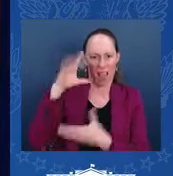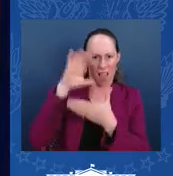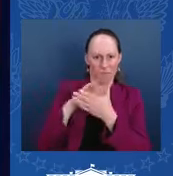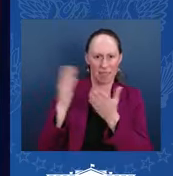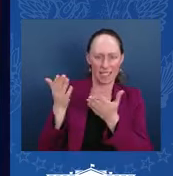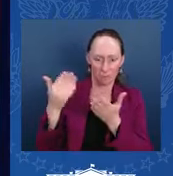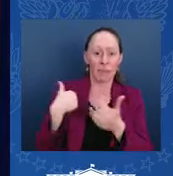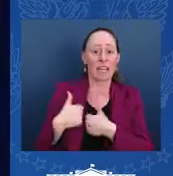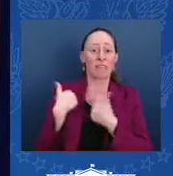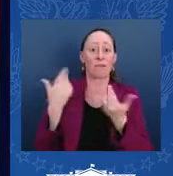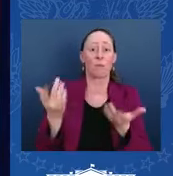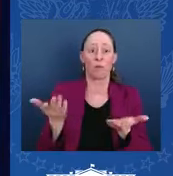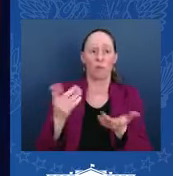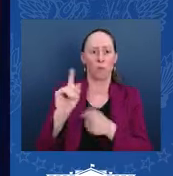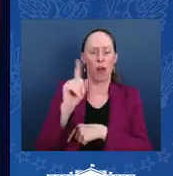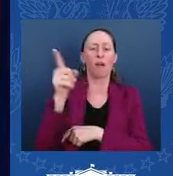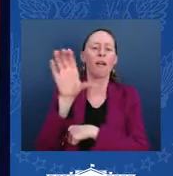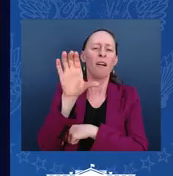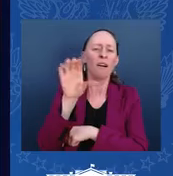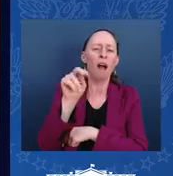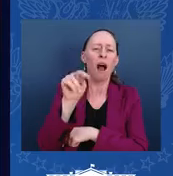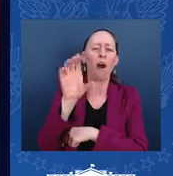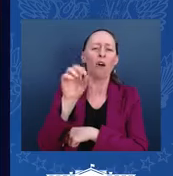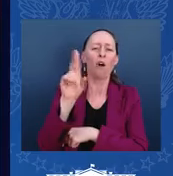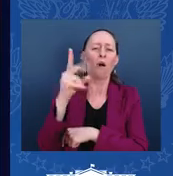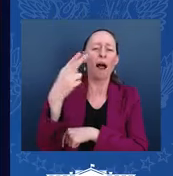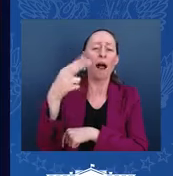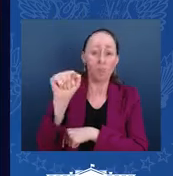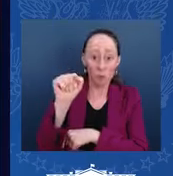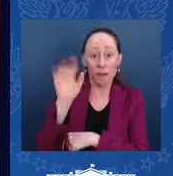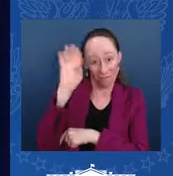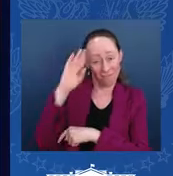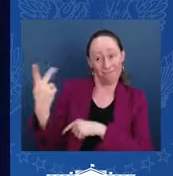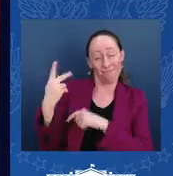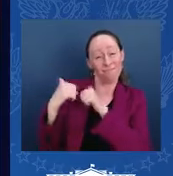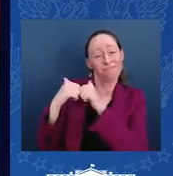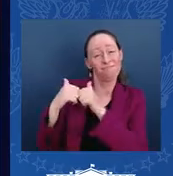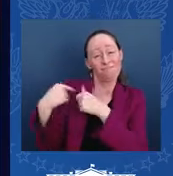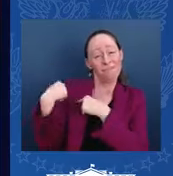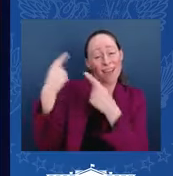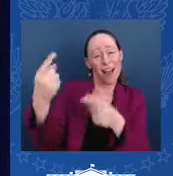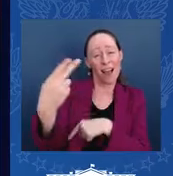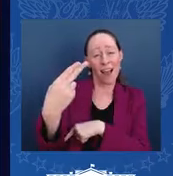are high school sweethearts, and we'll be celebrating our 53rd wedding anniversary next week.